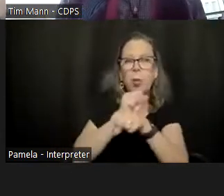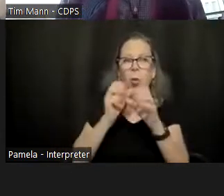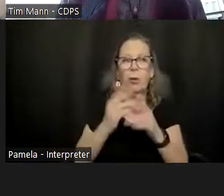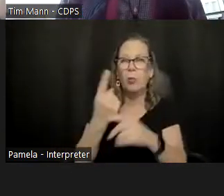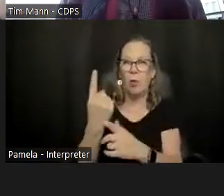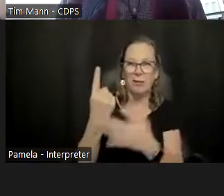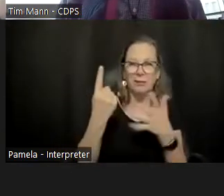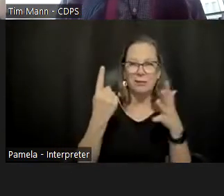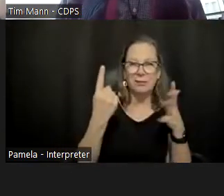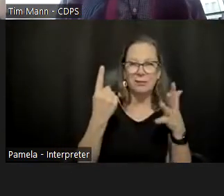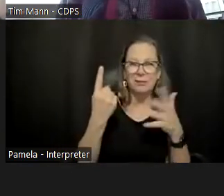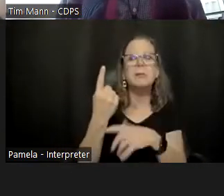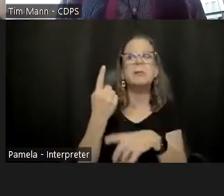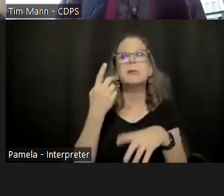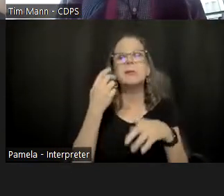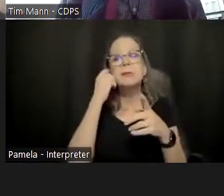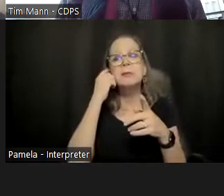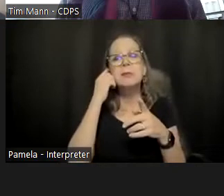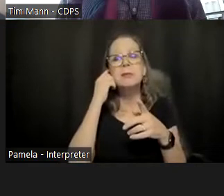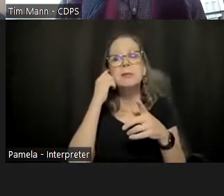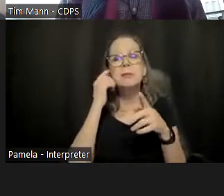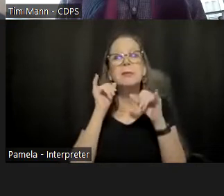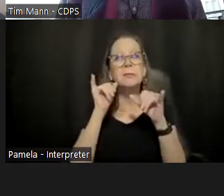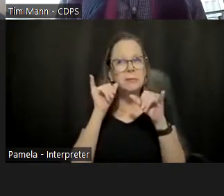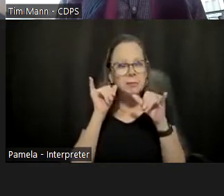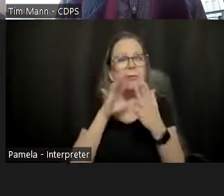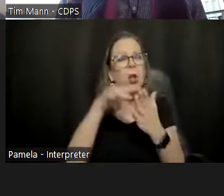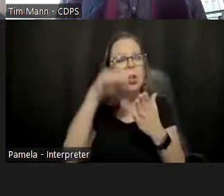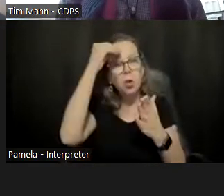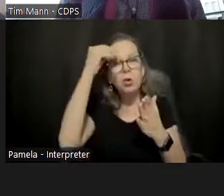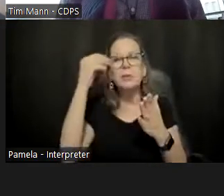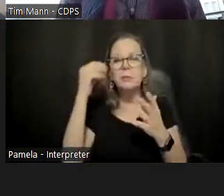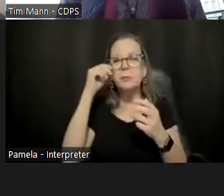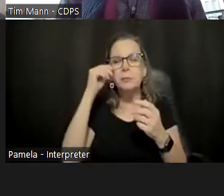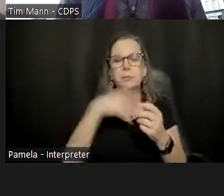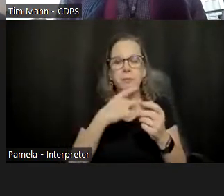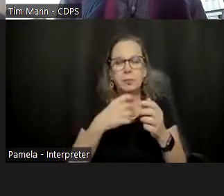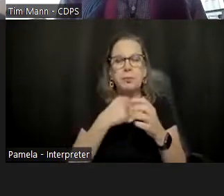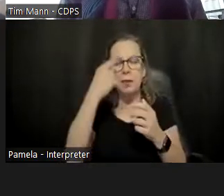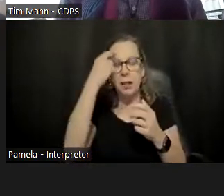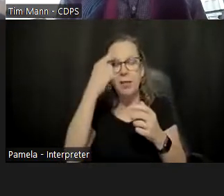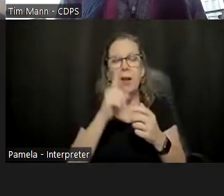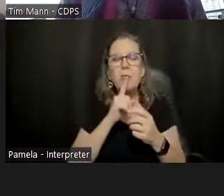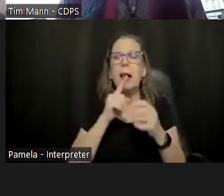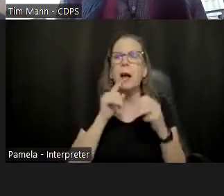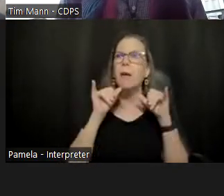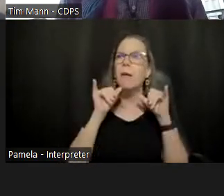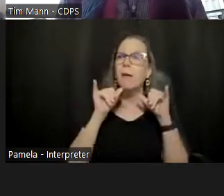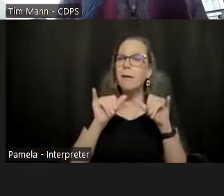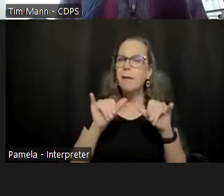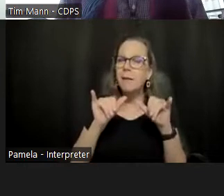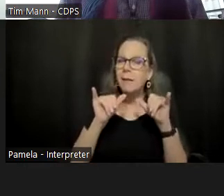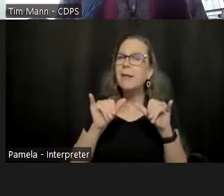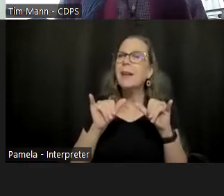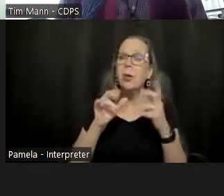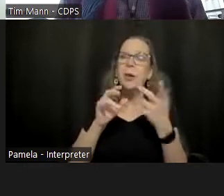management. And one thing we learned about, which I thought was very aha moment, was yes,